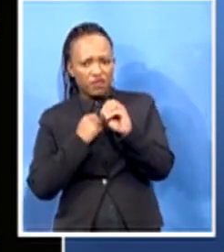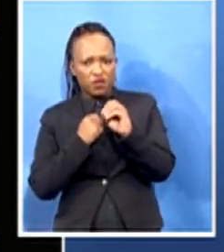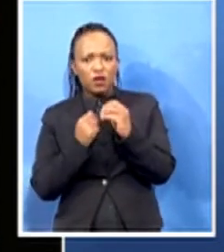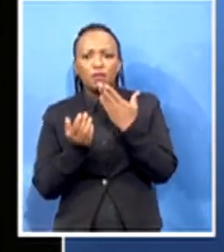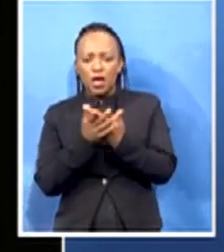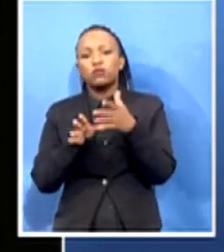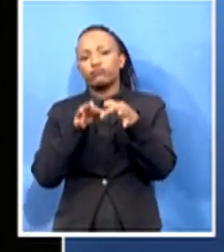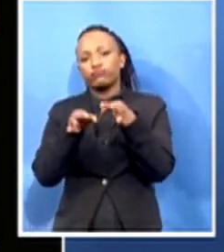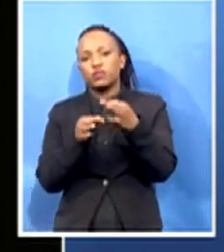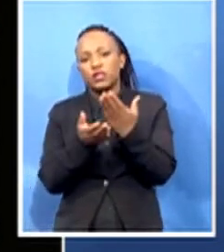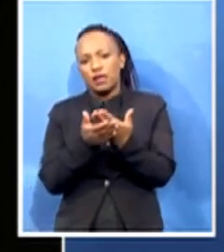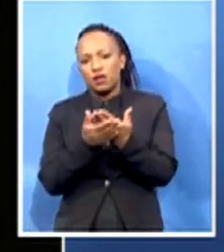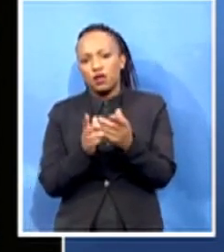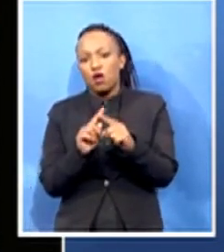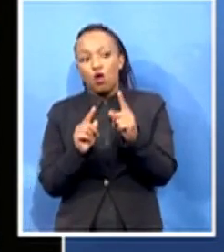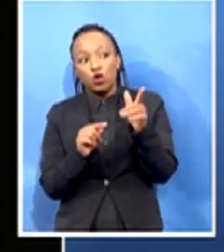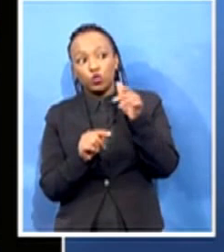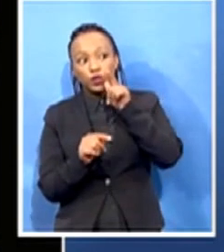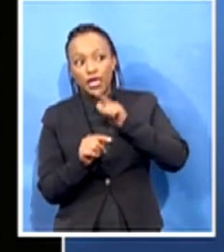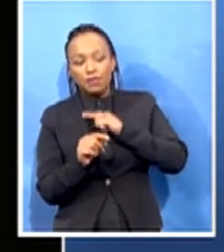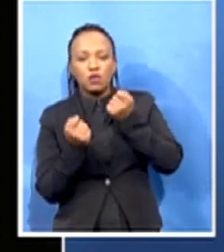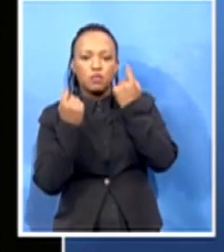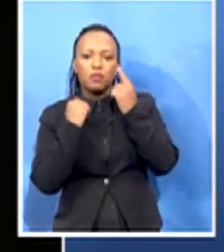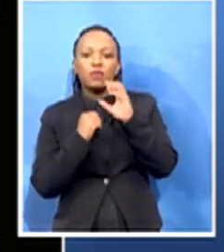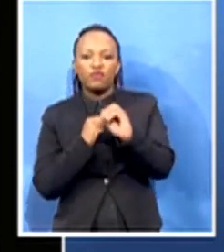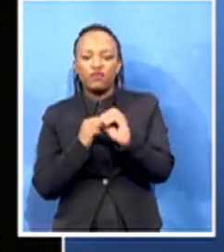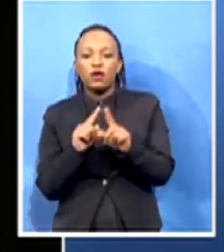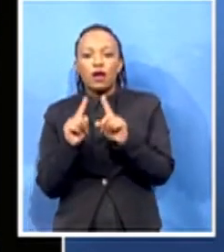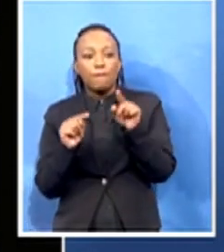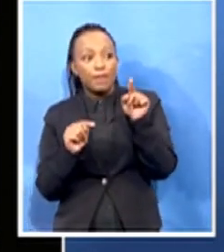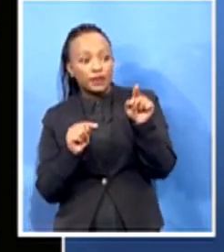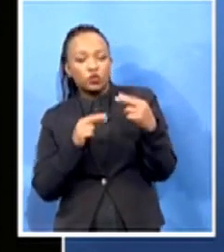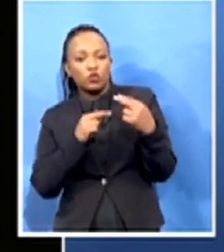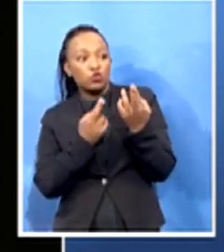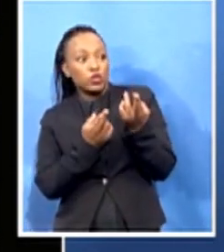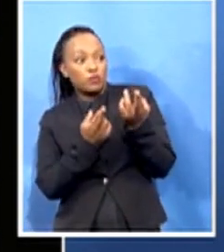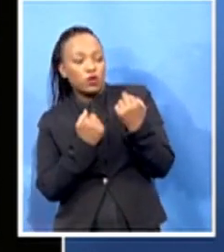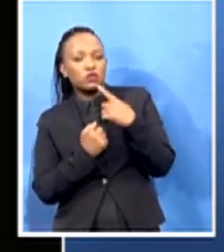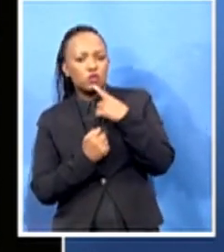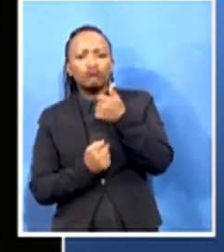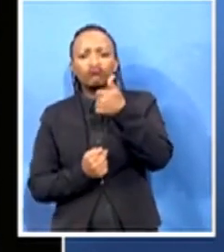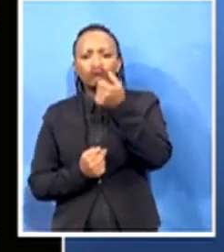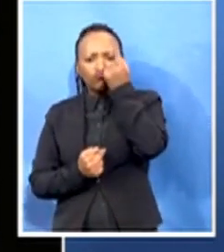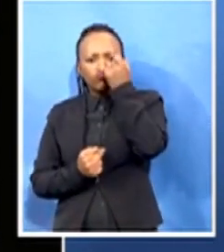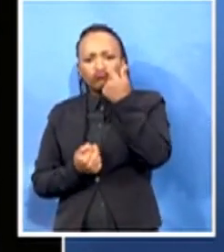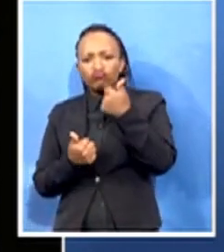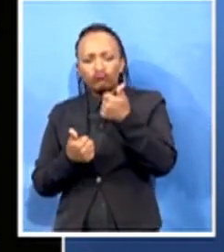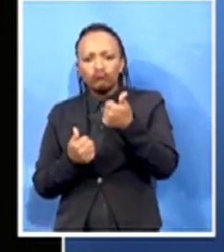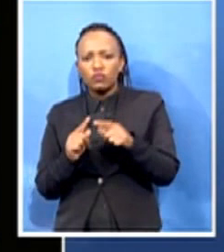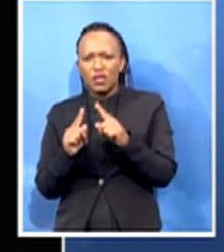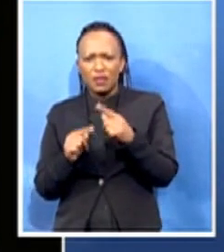me that you don't understand me. But your response to me was that you understand me. I don't want to run to politics. I know that